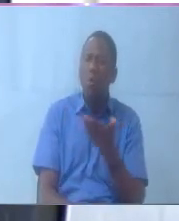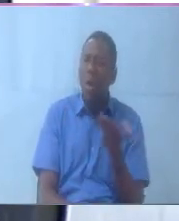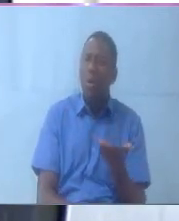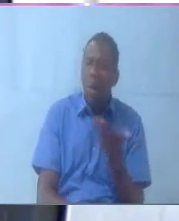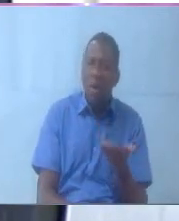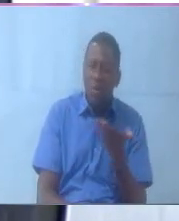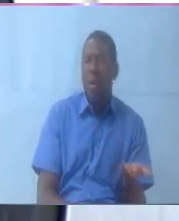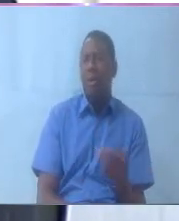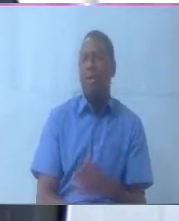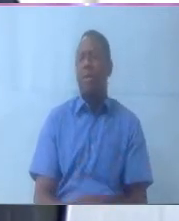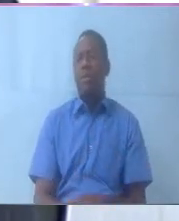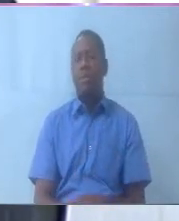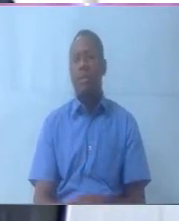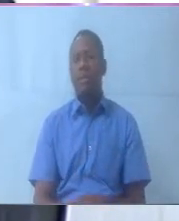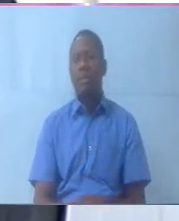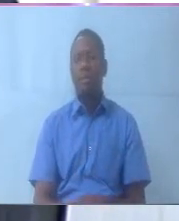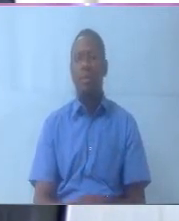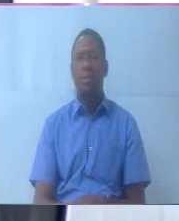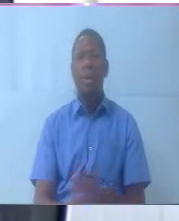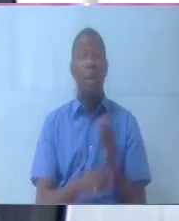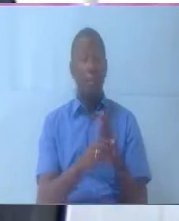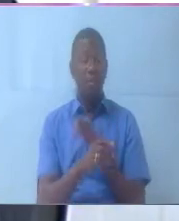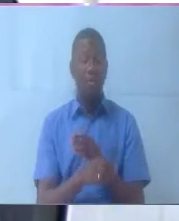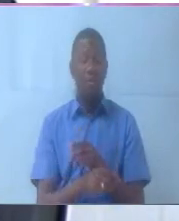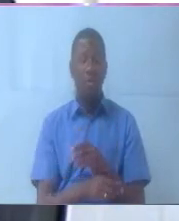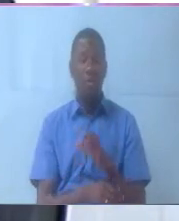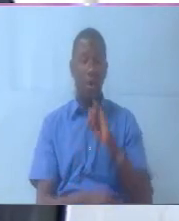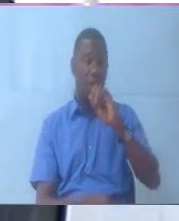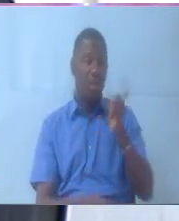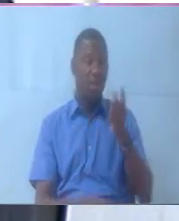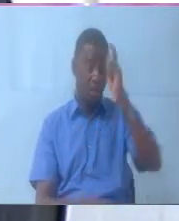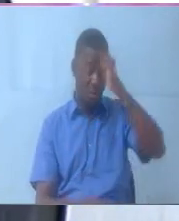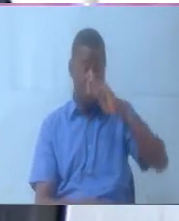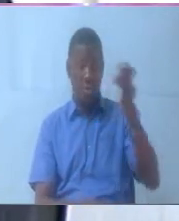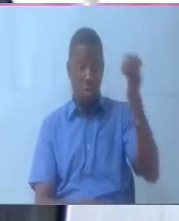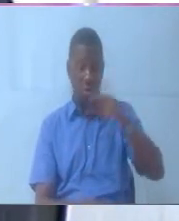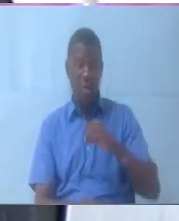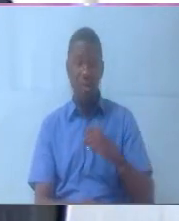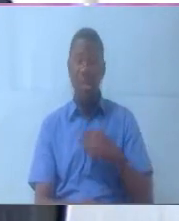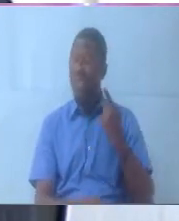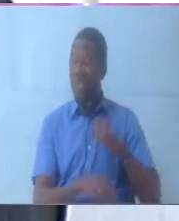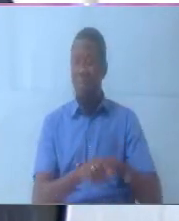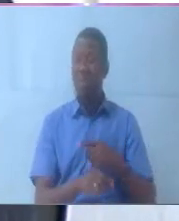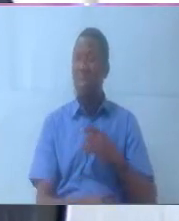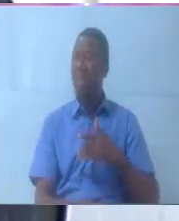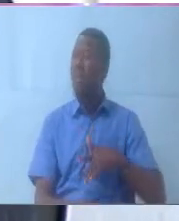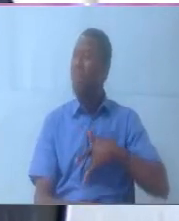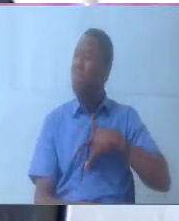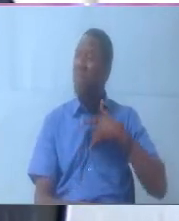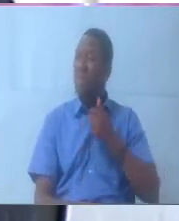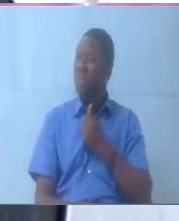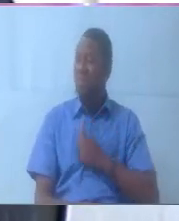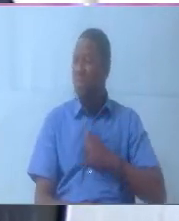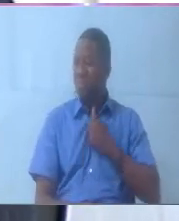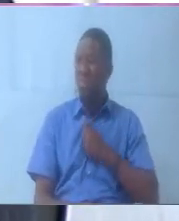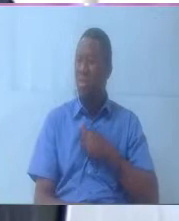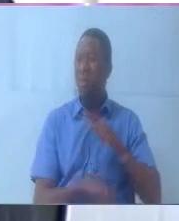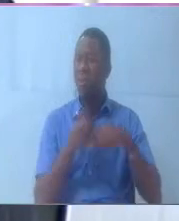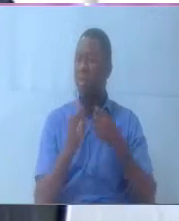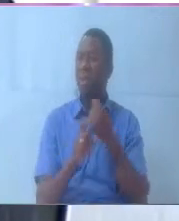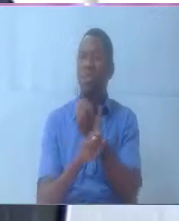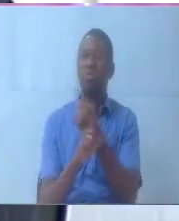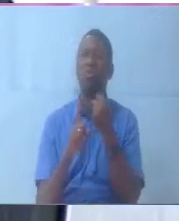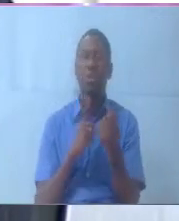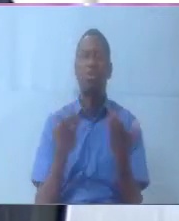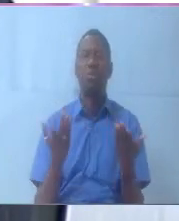fanglu sotonta men yakili. So before coming, he was even sympathetic of my situation. Hako hani jamning atabinante kam fango ay bala fa soton na koto.